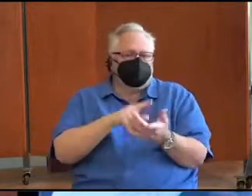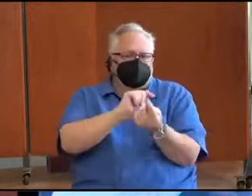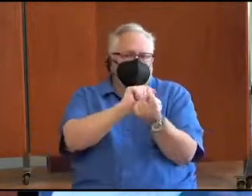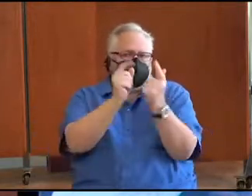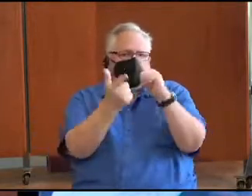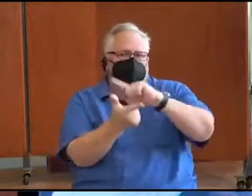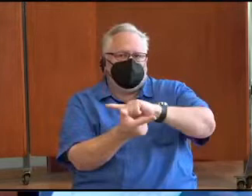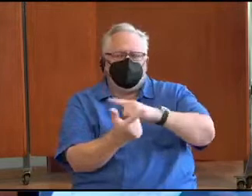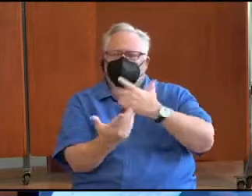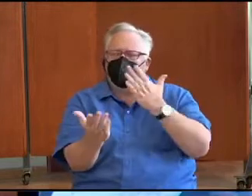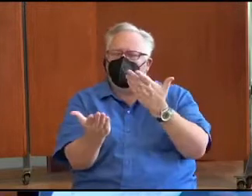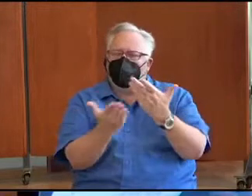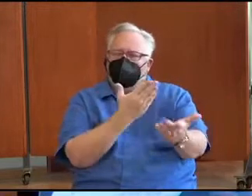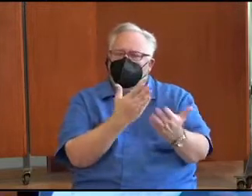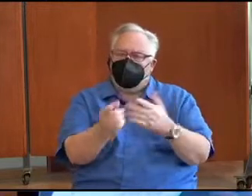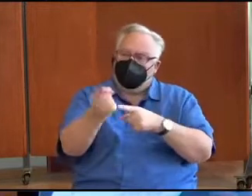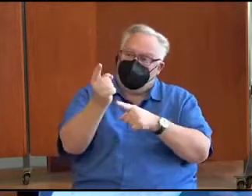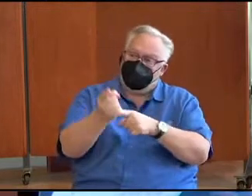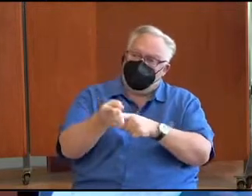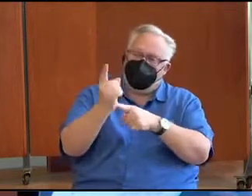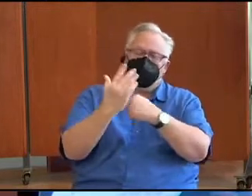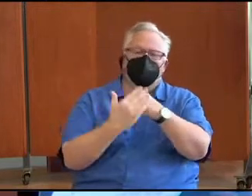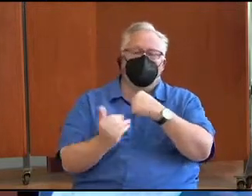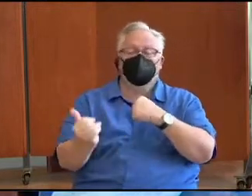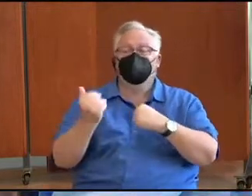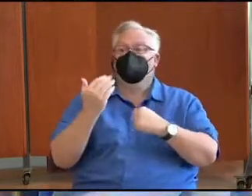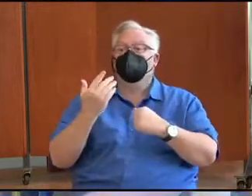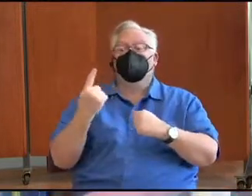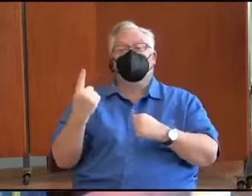of the greatest gifts of my ministry here.